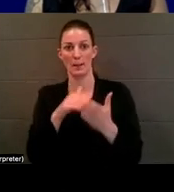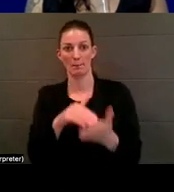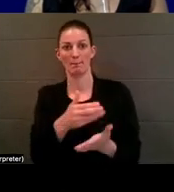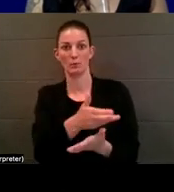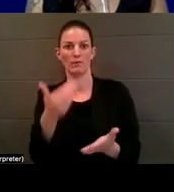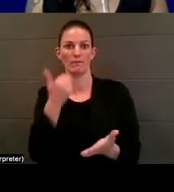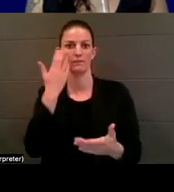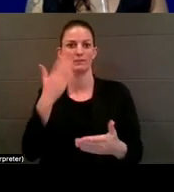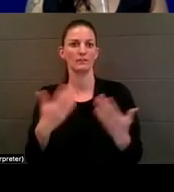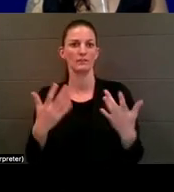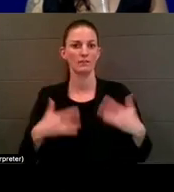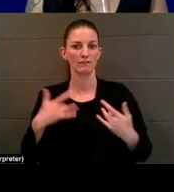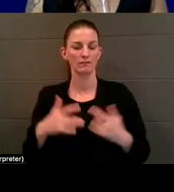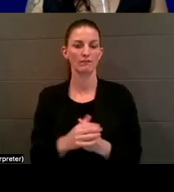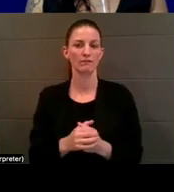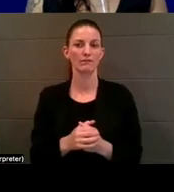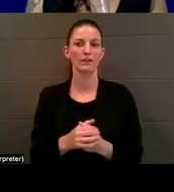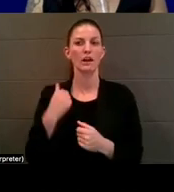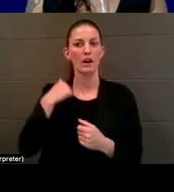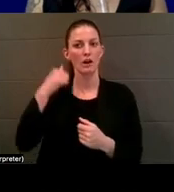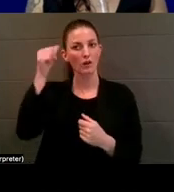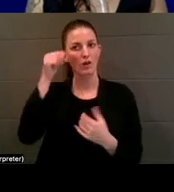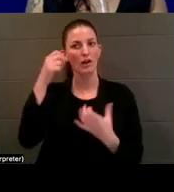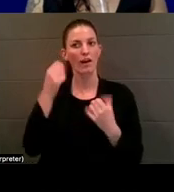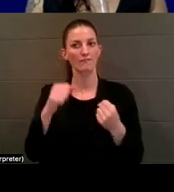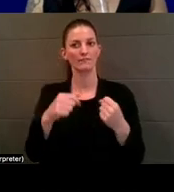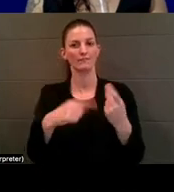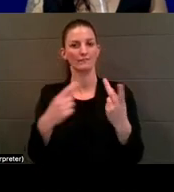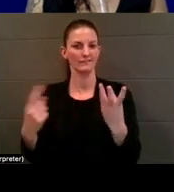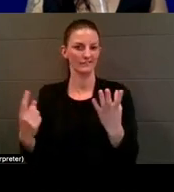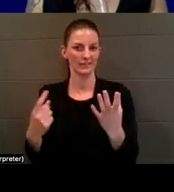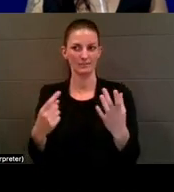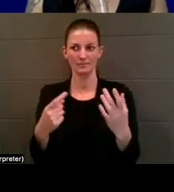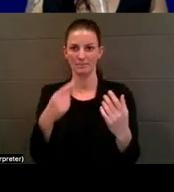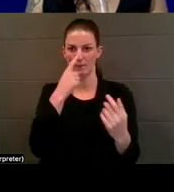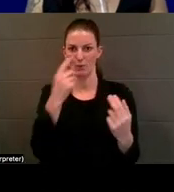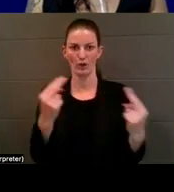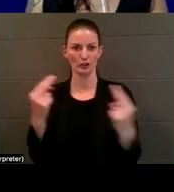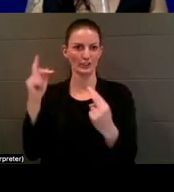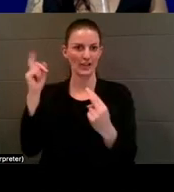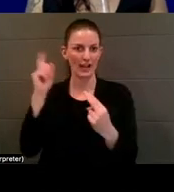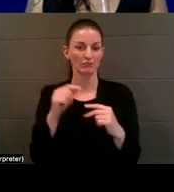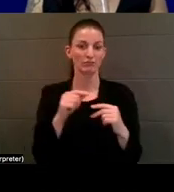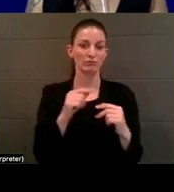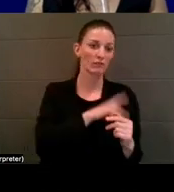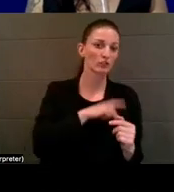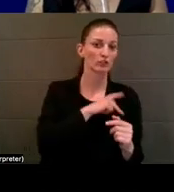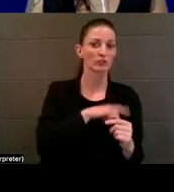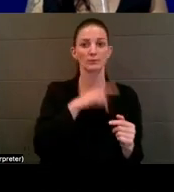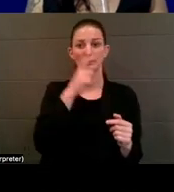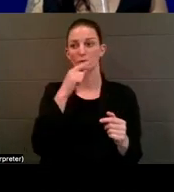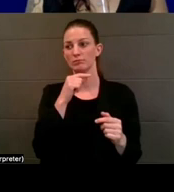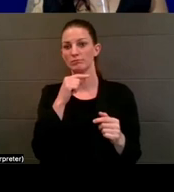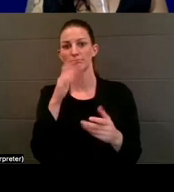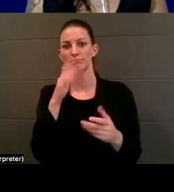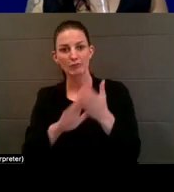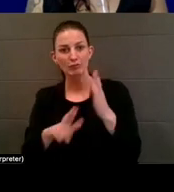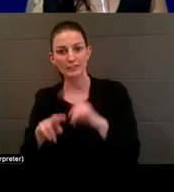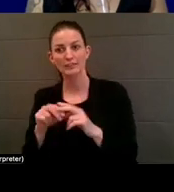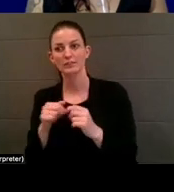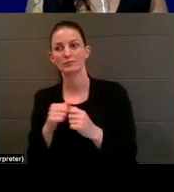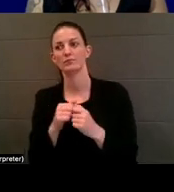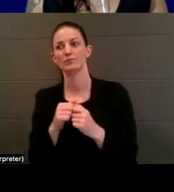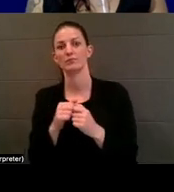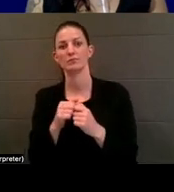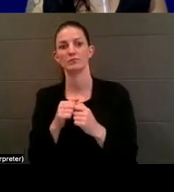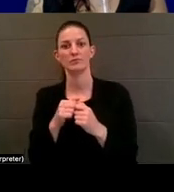we have a range of professionals, parents, and other people in the